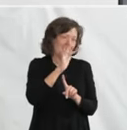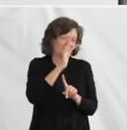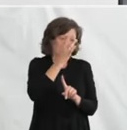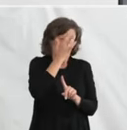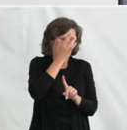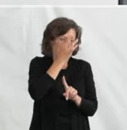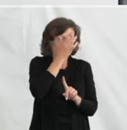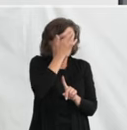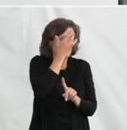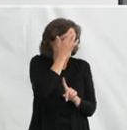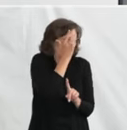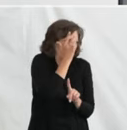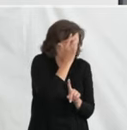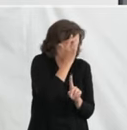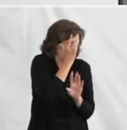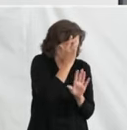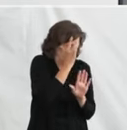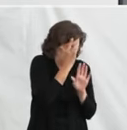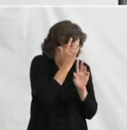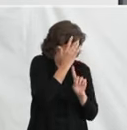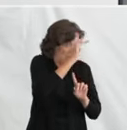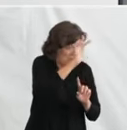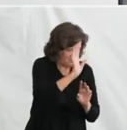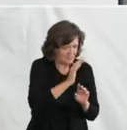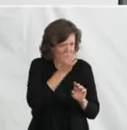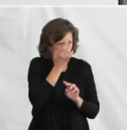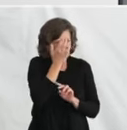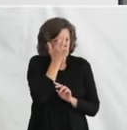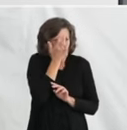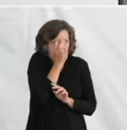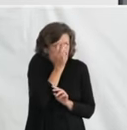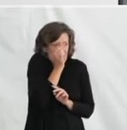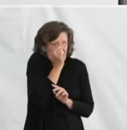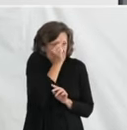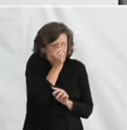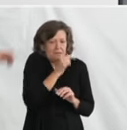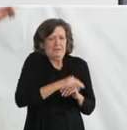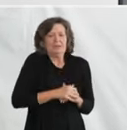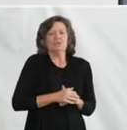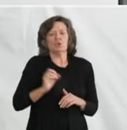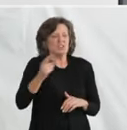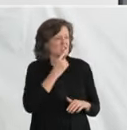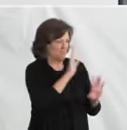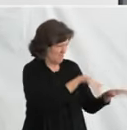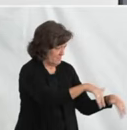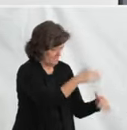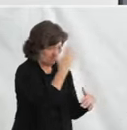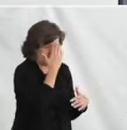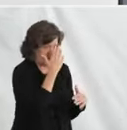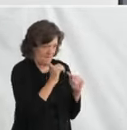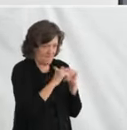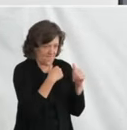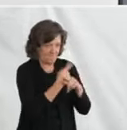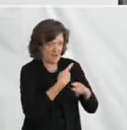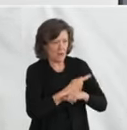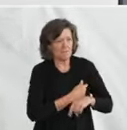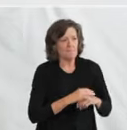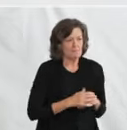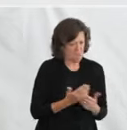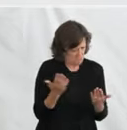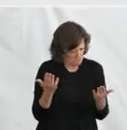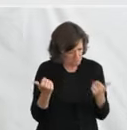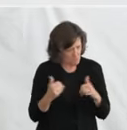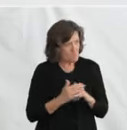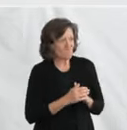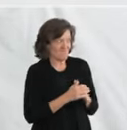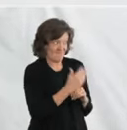But Wally came in, he's like, I got it, I know it, I figured it out. I said, lay it on me. He said, I know how Mrs. Baird is Wonder Woman. I